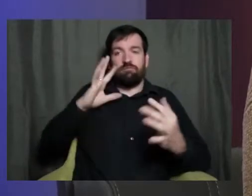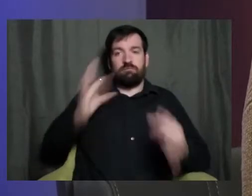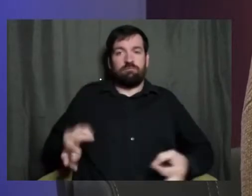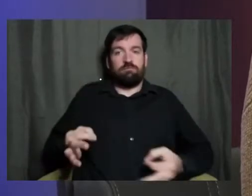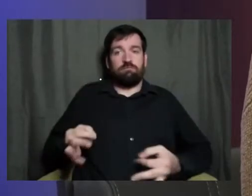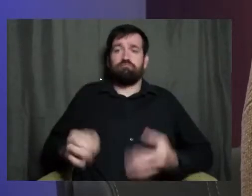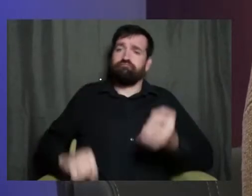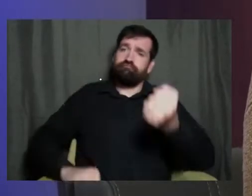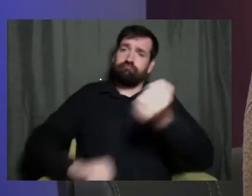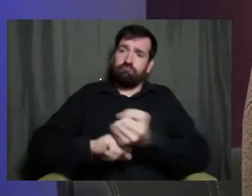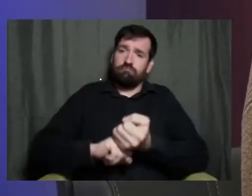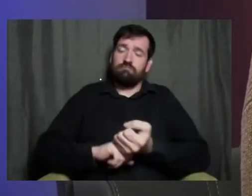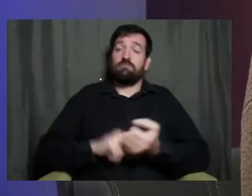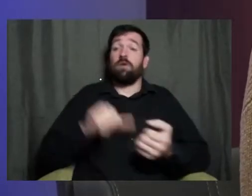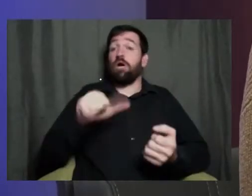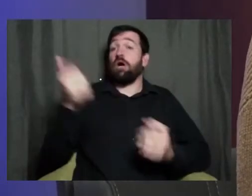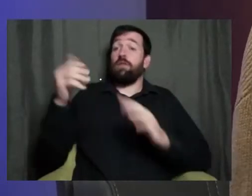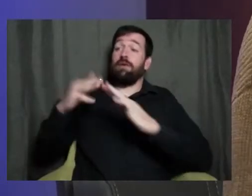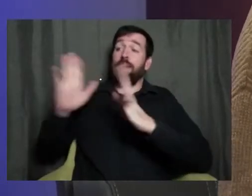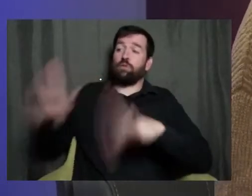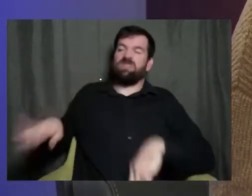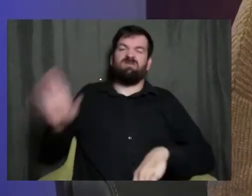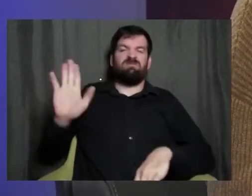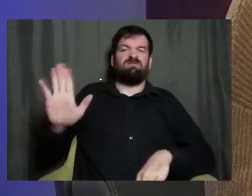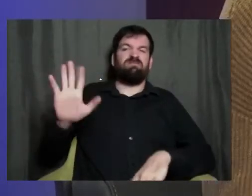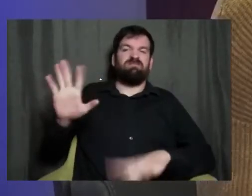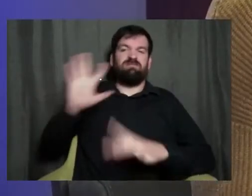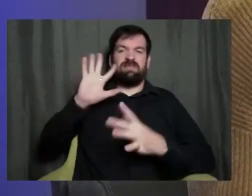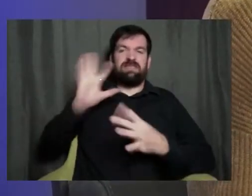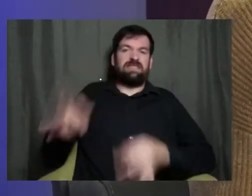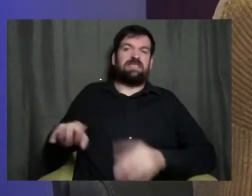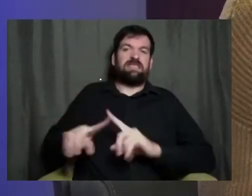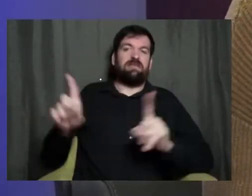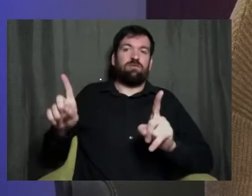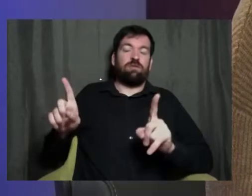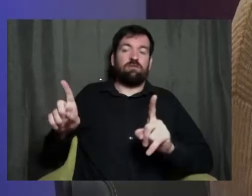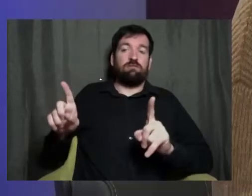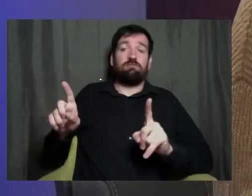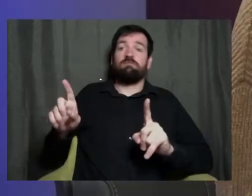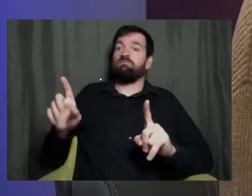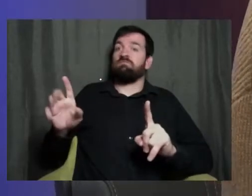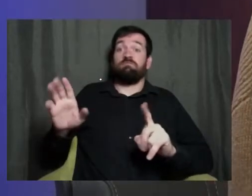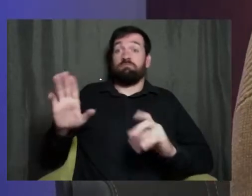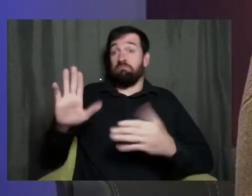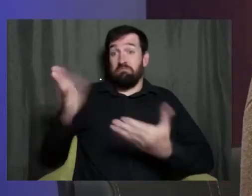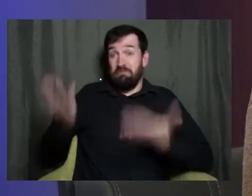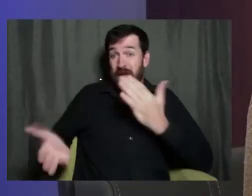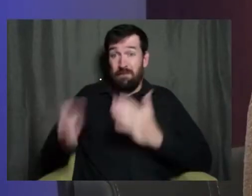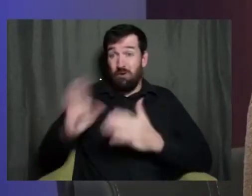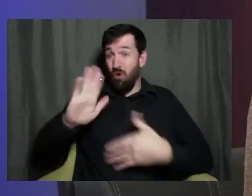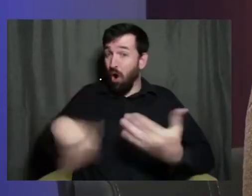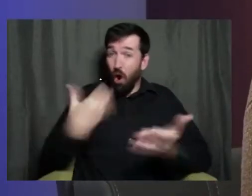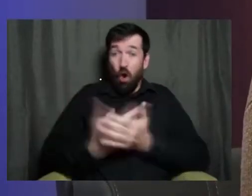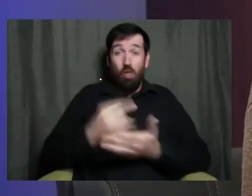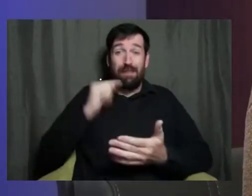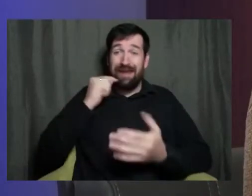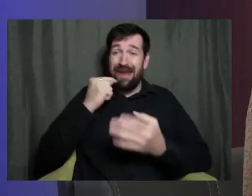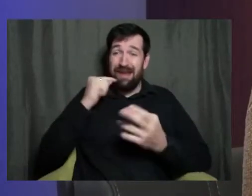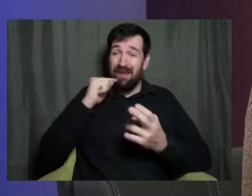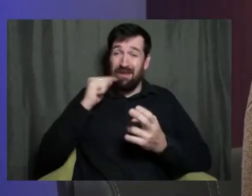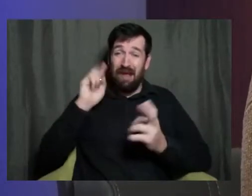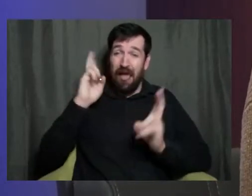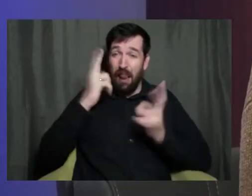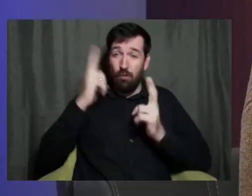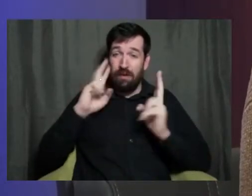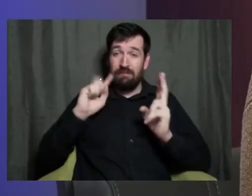that other households may do things differently. Other households may let their kids eat all the Halloween candy Halloween night, but not in our household. So you have those same conversations